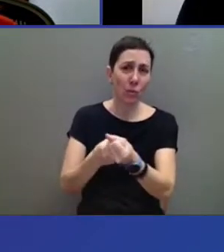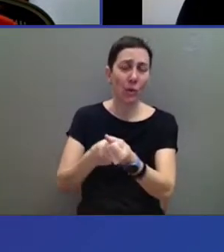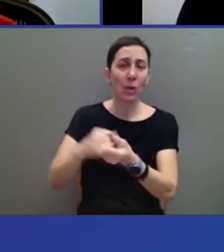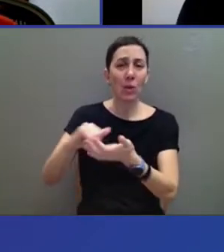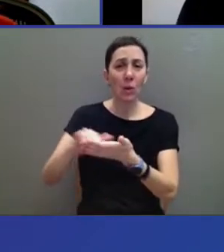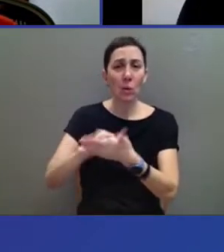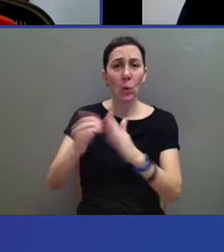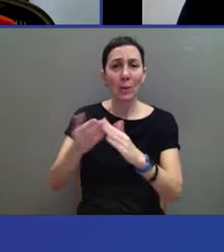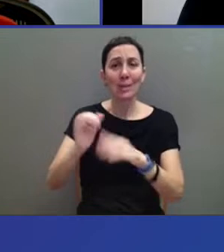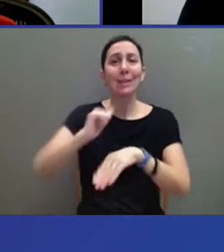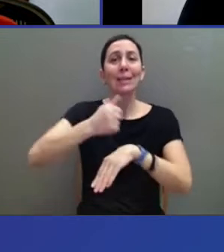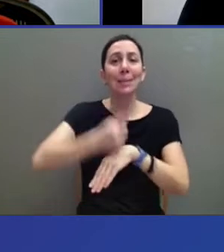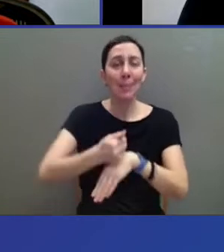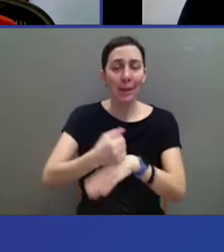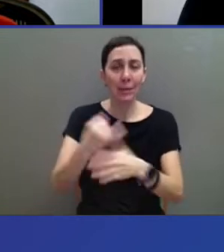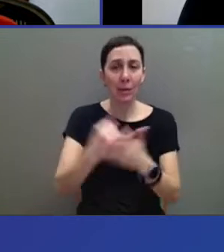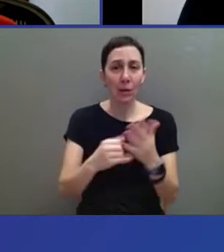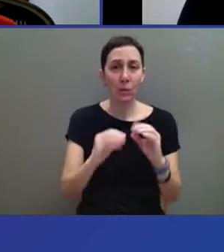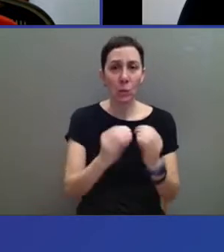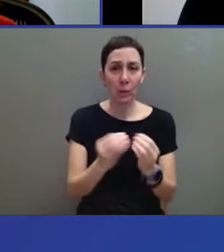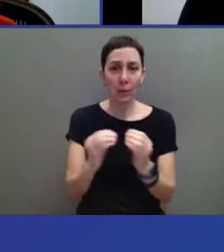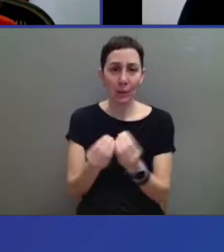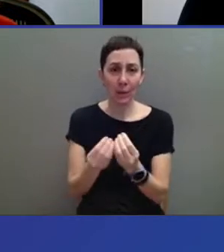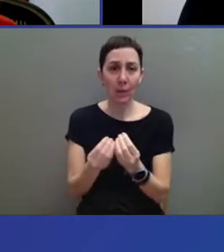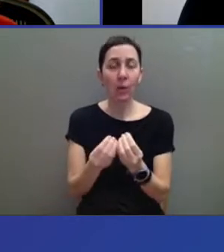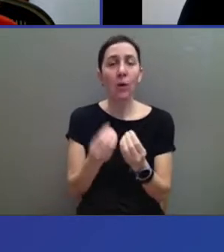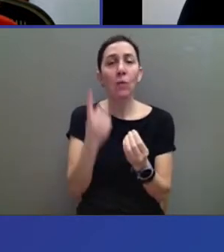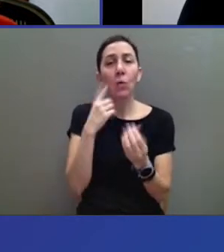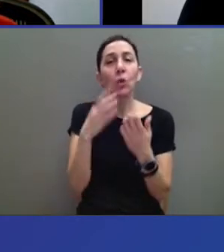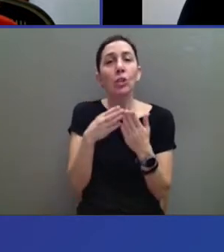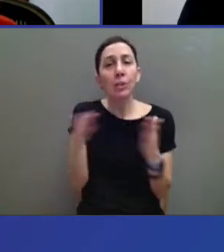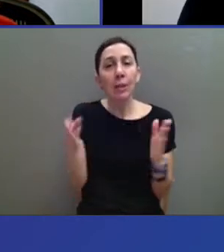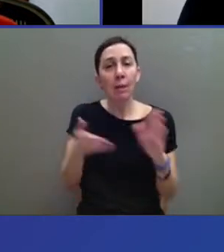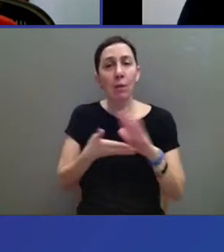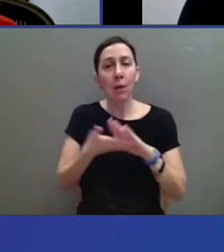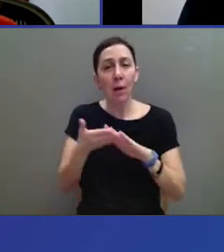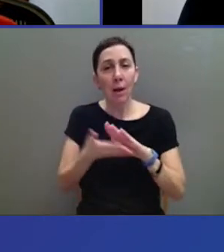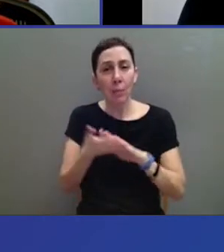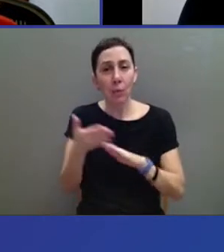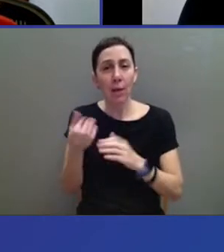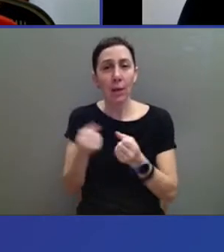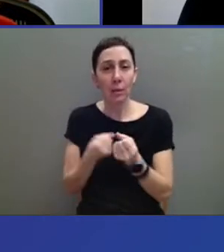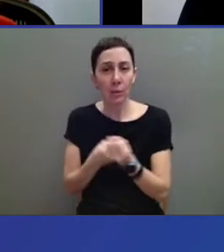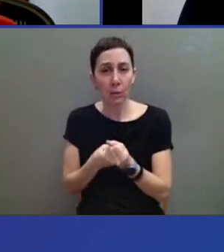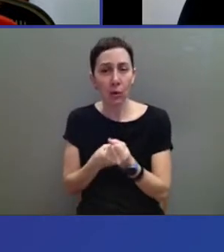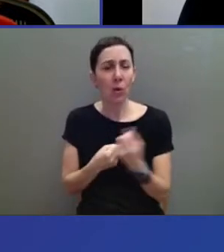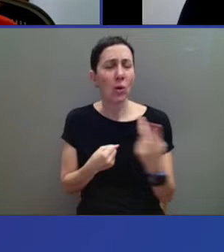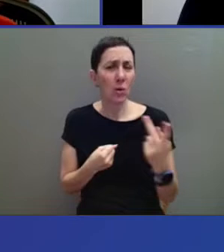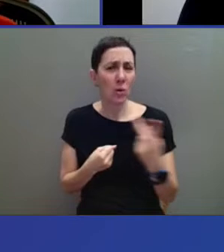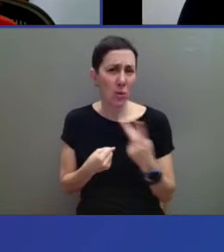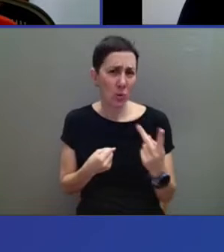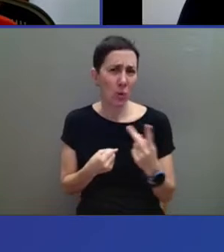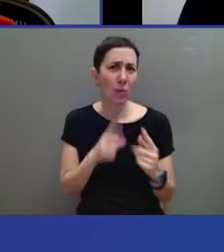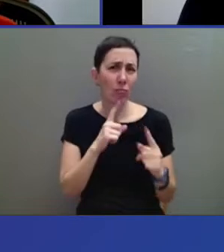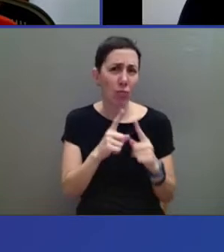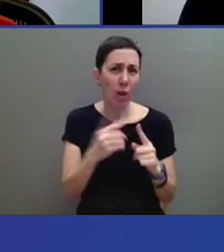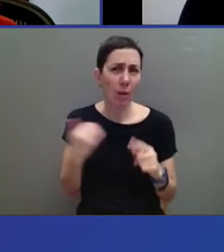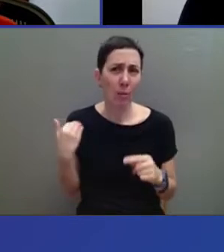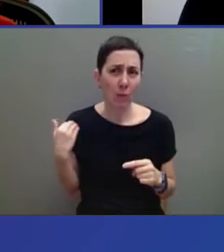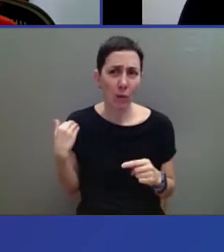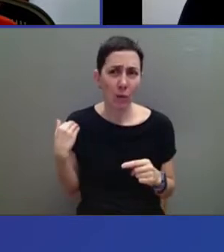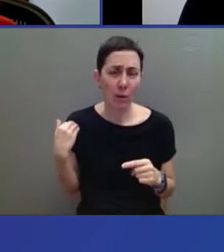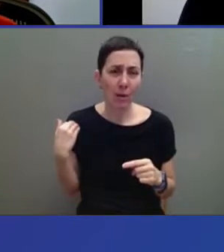arts organizations with general operating support. And I know you and I have had conversations about what are the